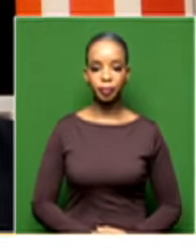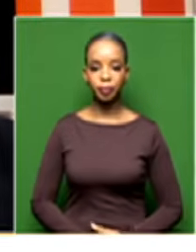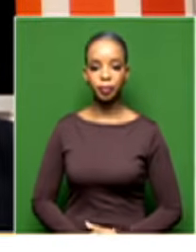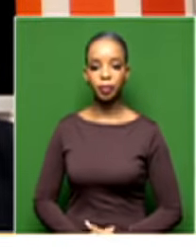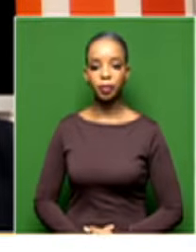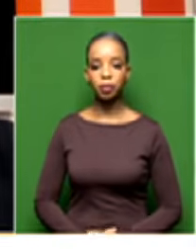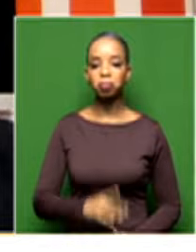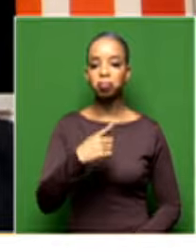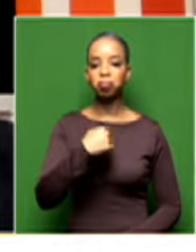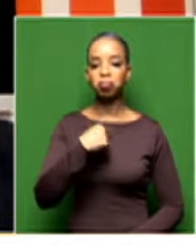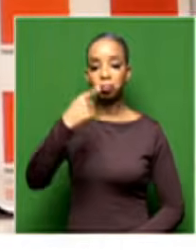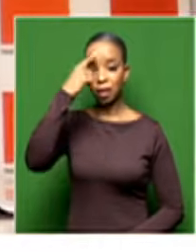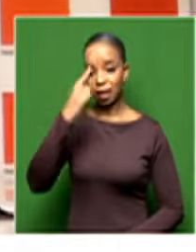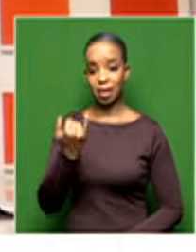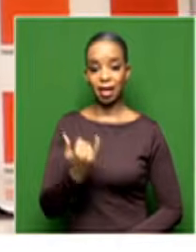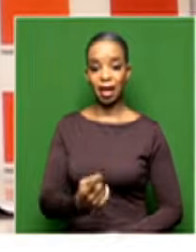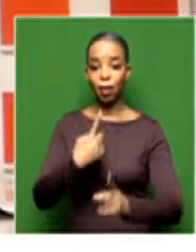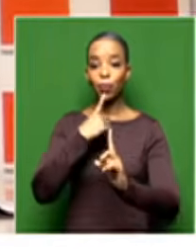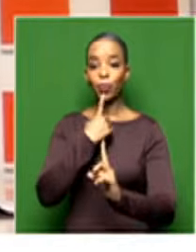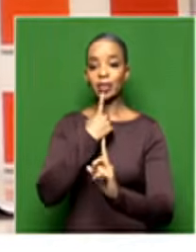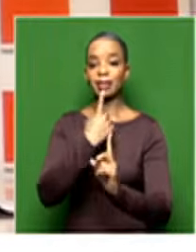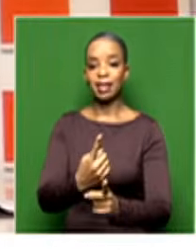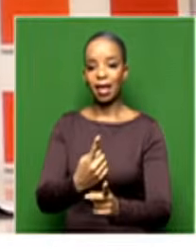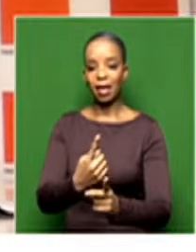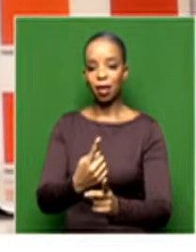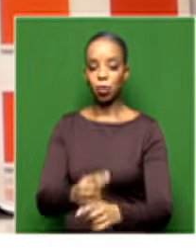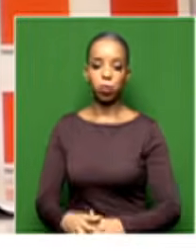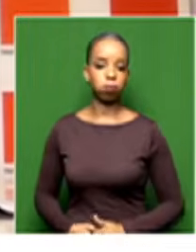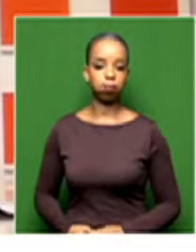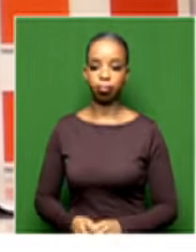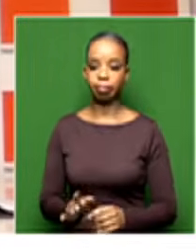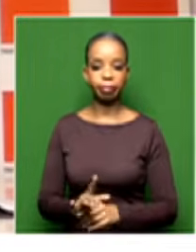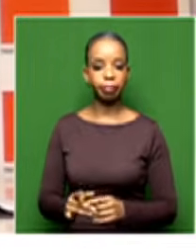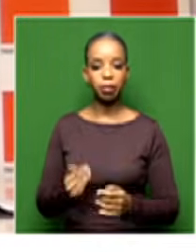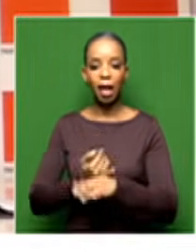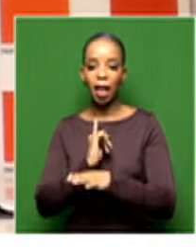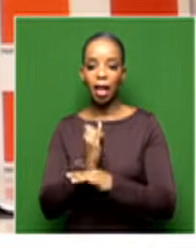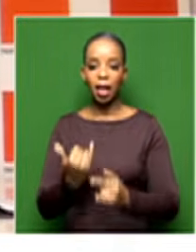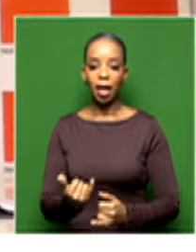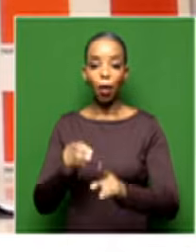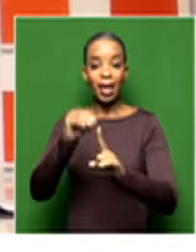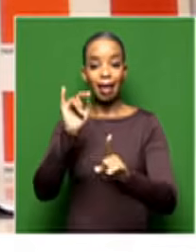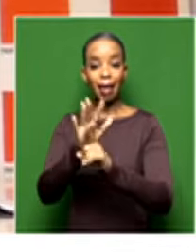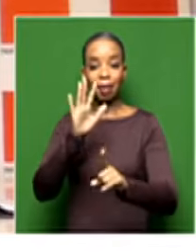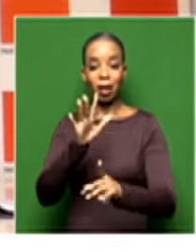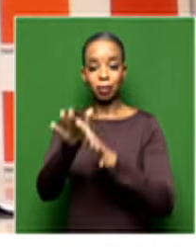I think it's too early to say what the overall impact will be.